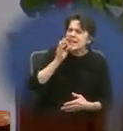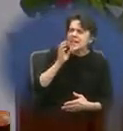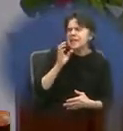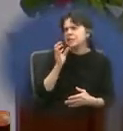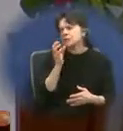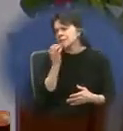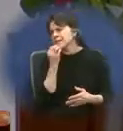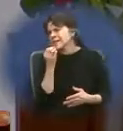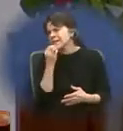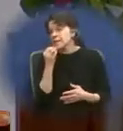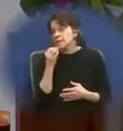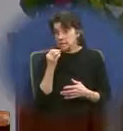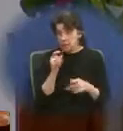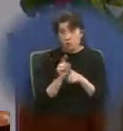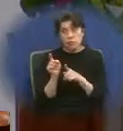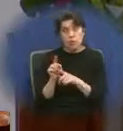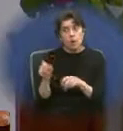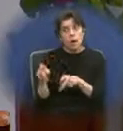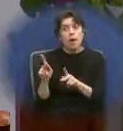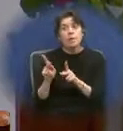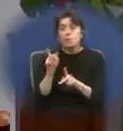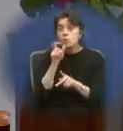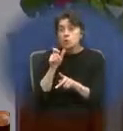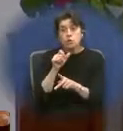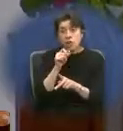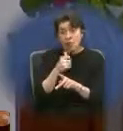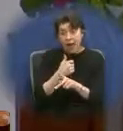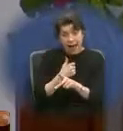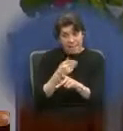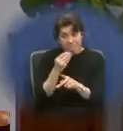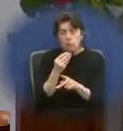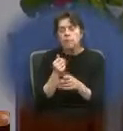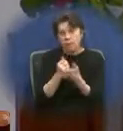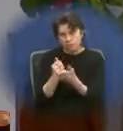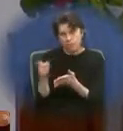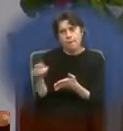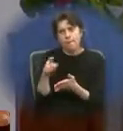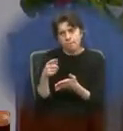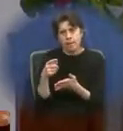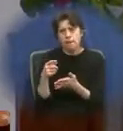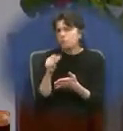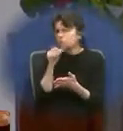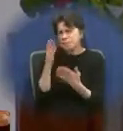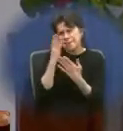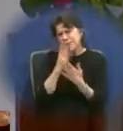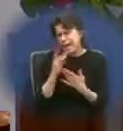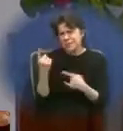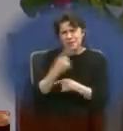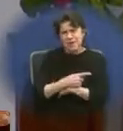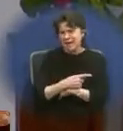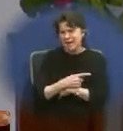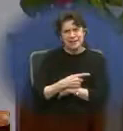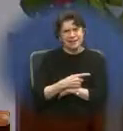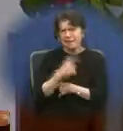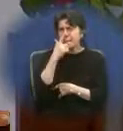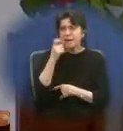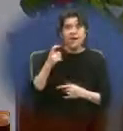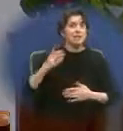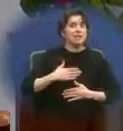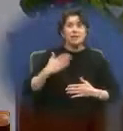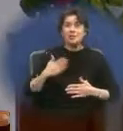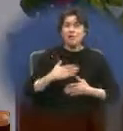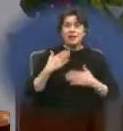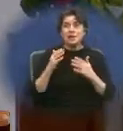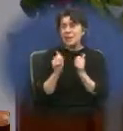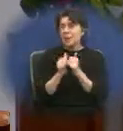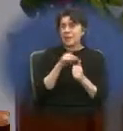prepared. For today is holy to our Lord. Do not be saddened this day, for rejoicing in